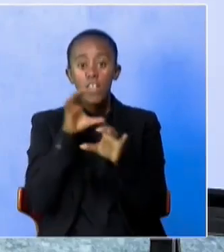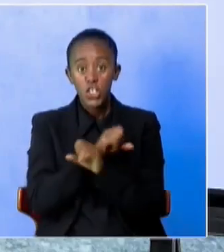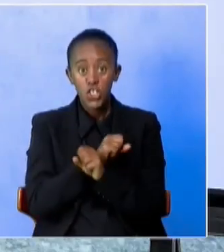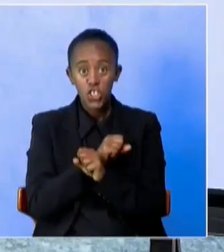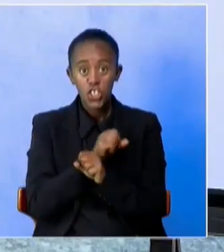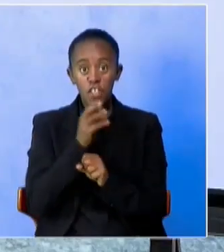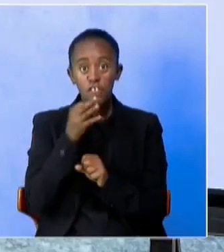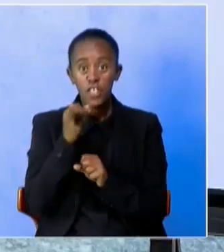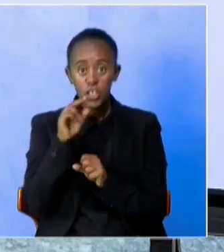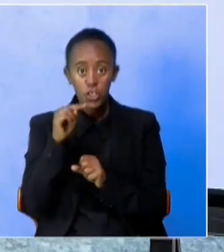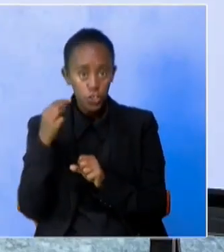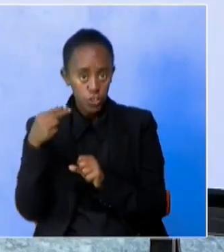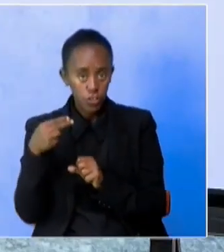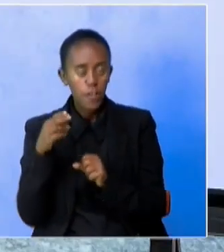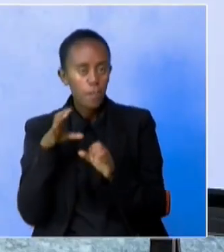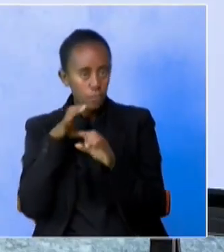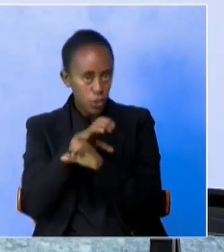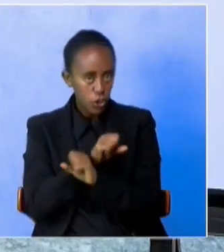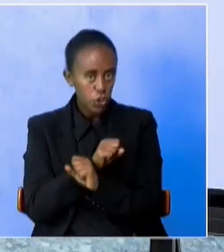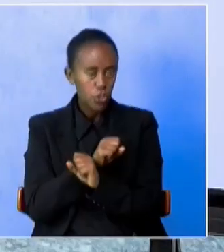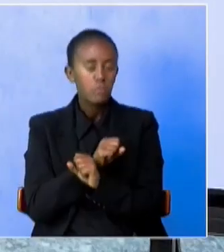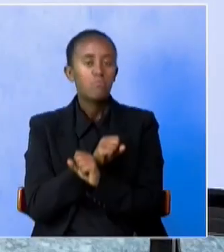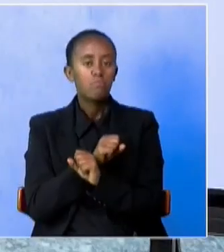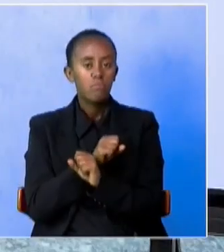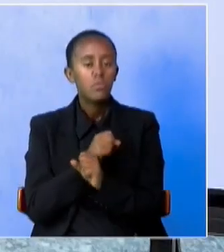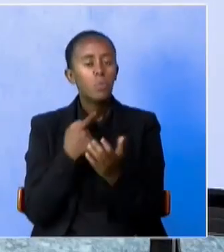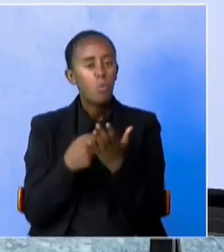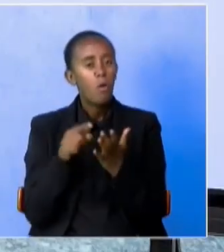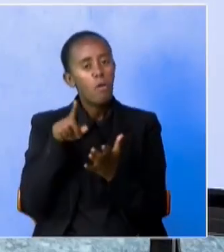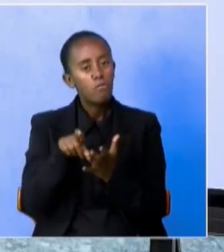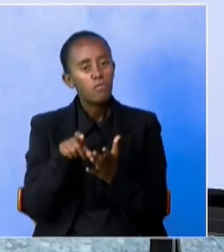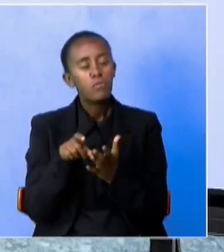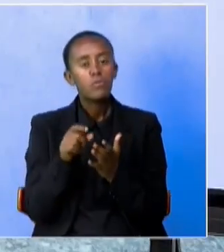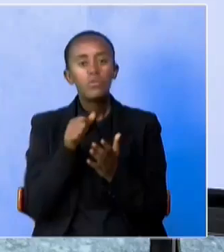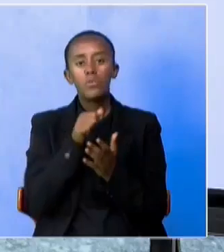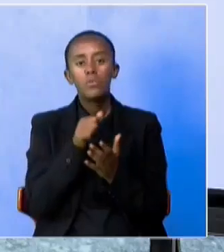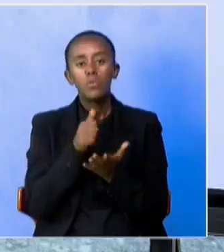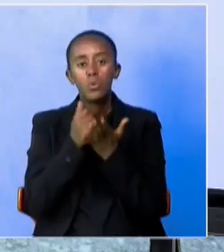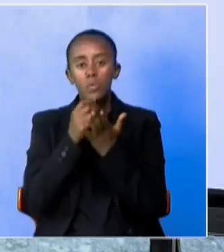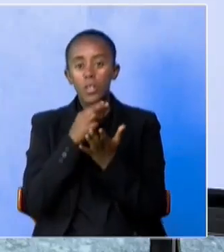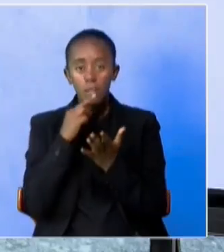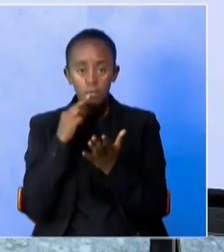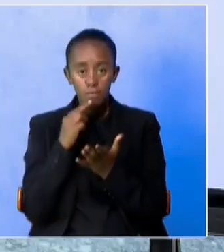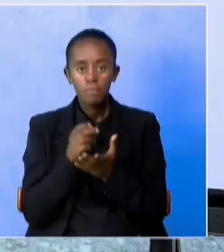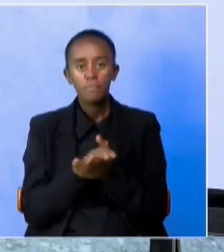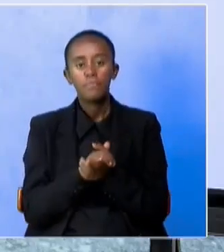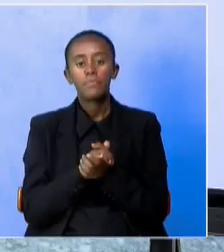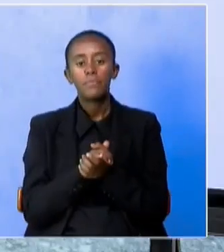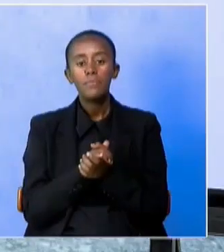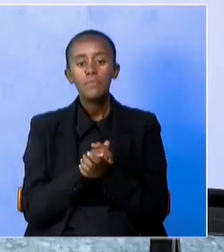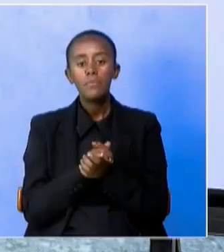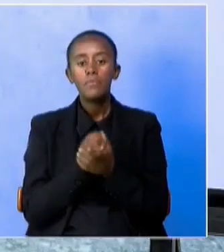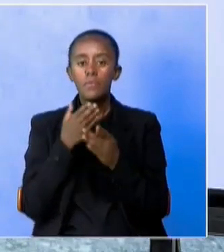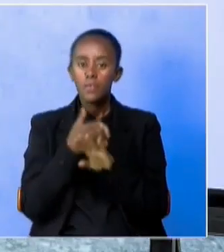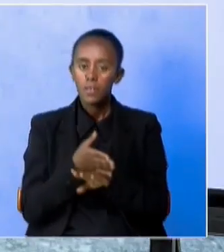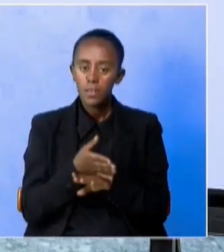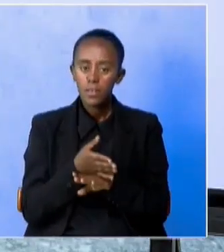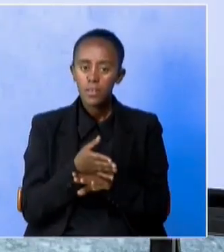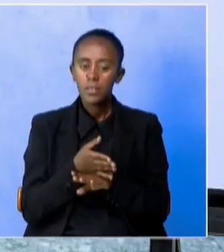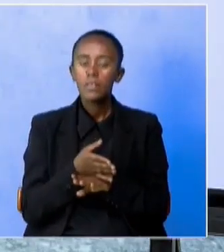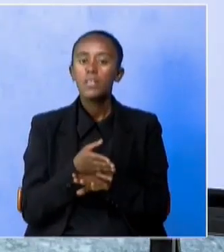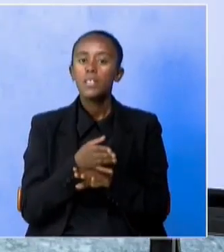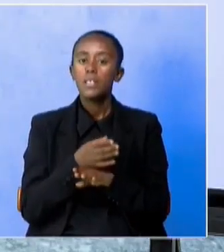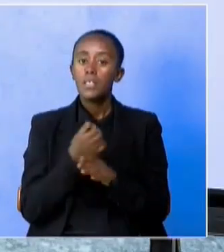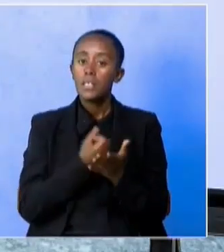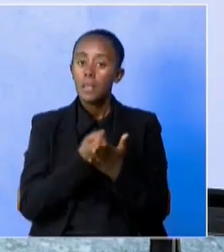we have to use an auxiliary verb. That is a must. So after our subject, we have what? She